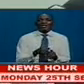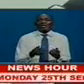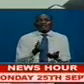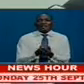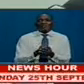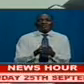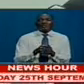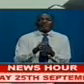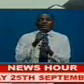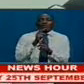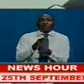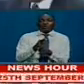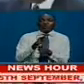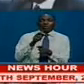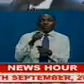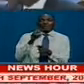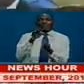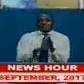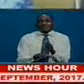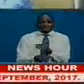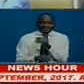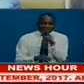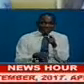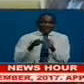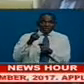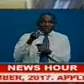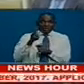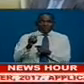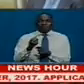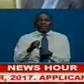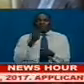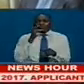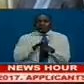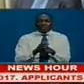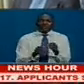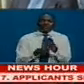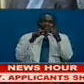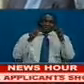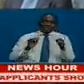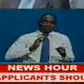rates down sustainably. Mr. Andrew Boydo assured the Vice President of